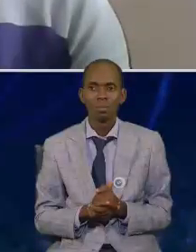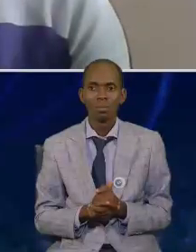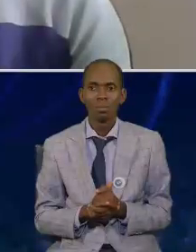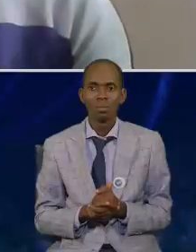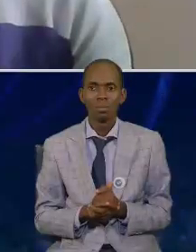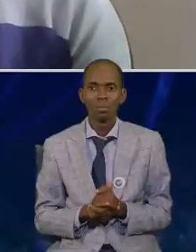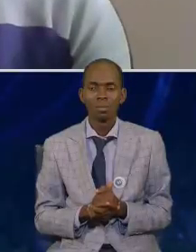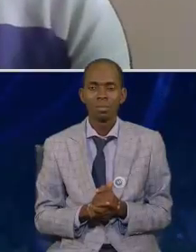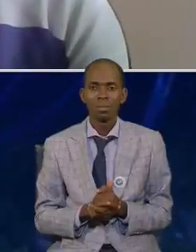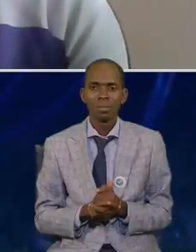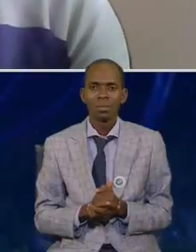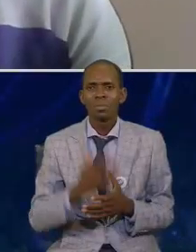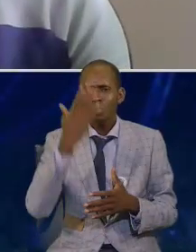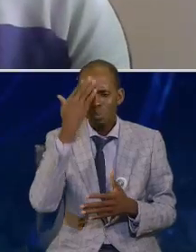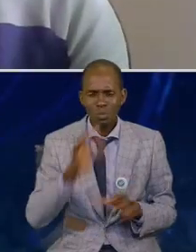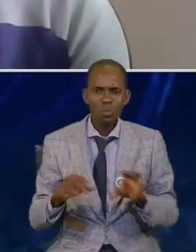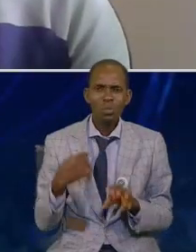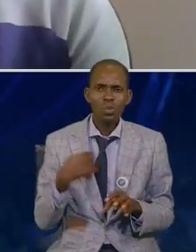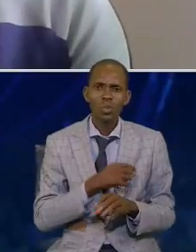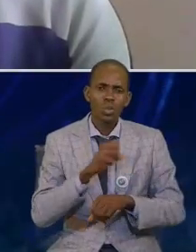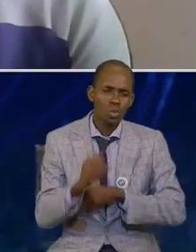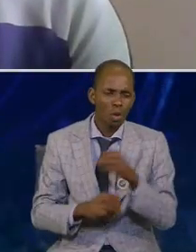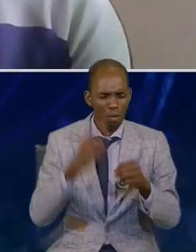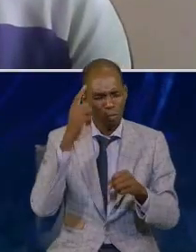Why do we suffer for such a long time?